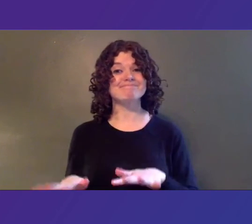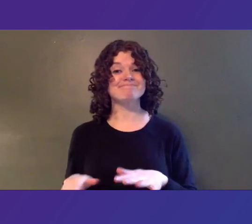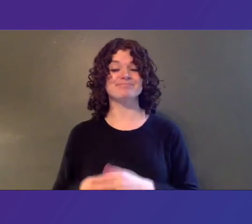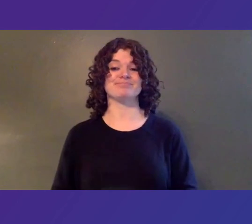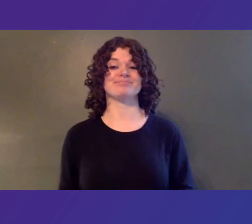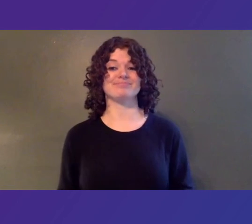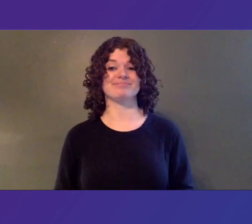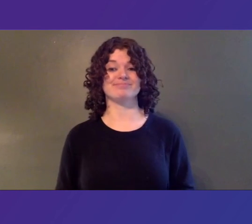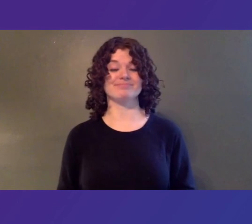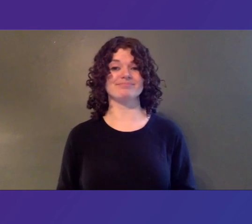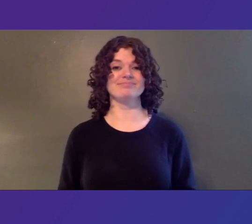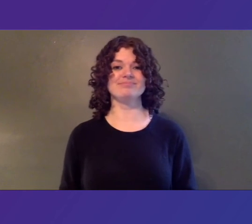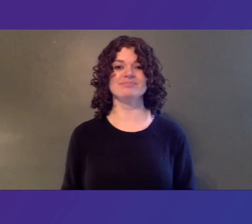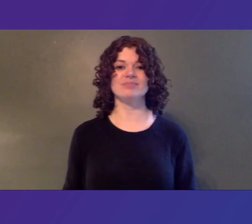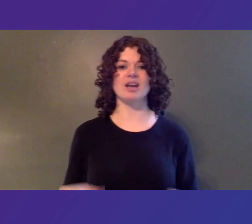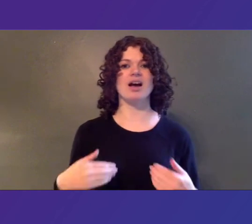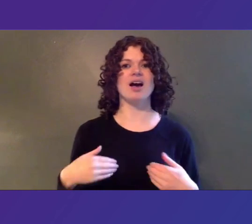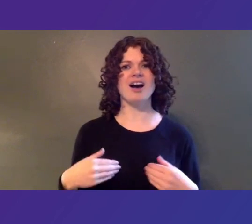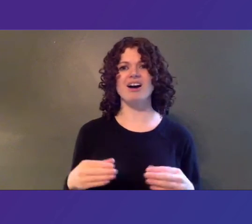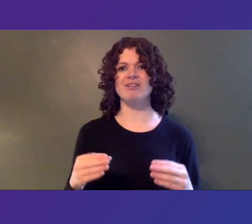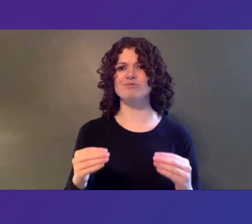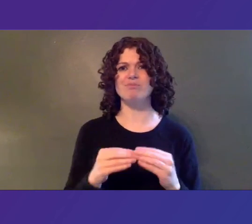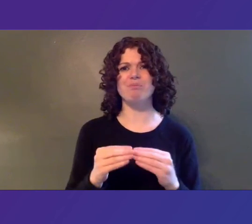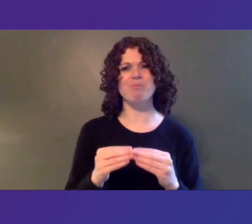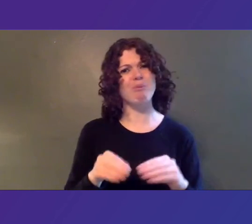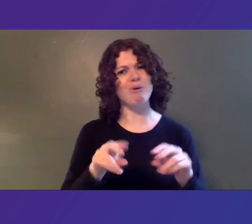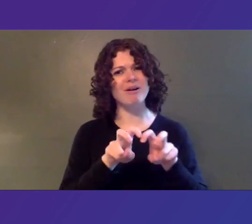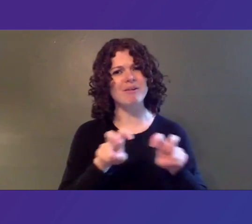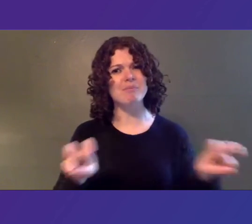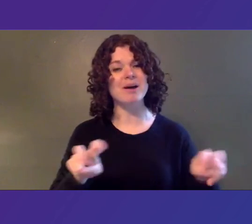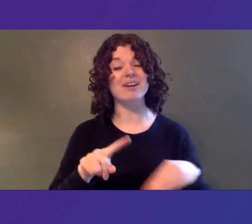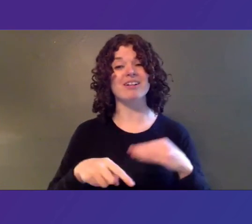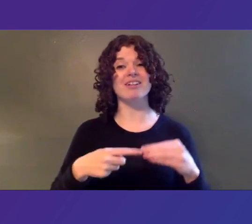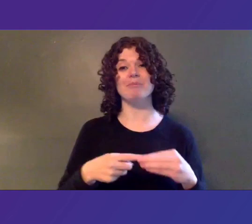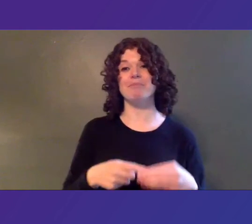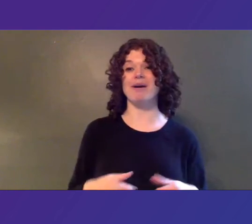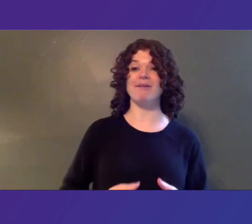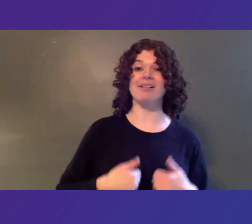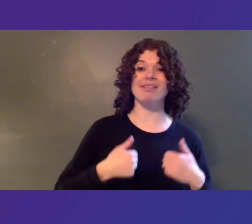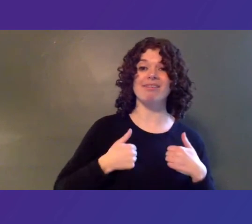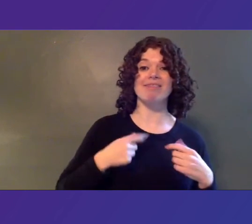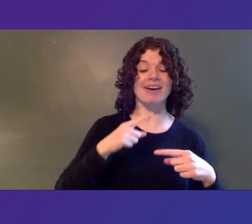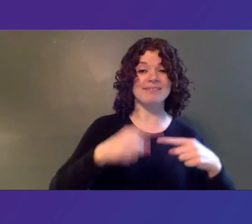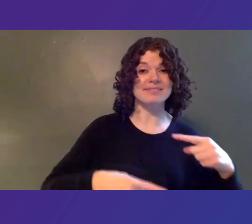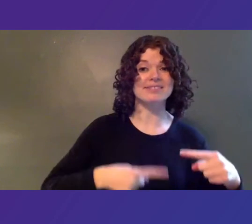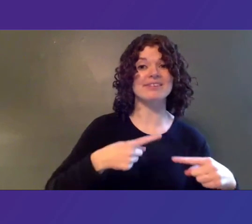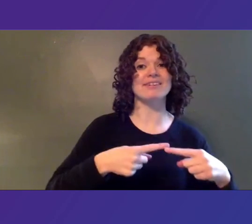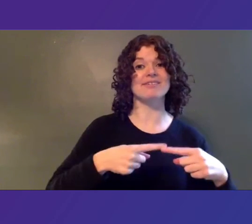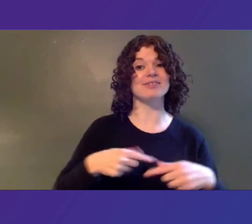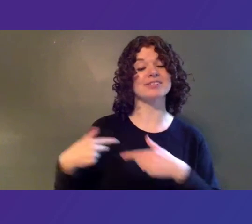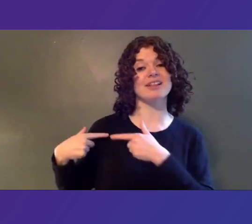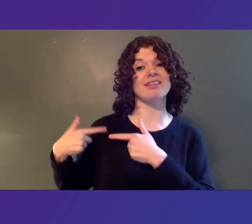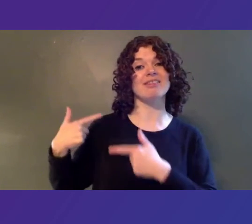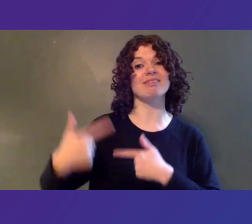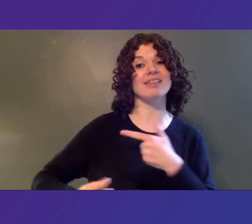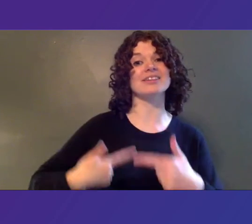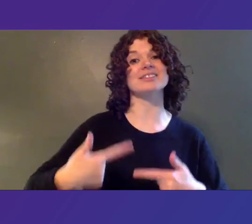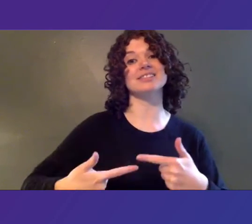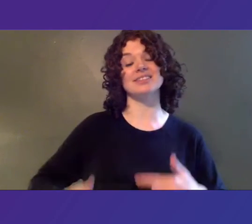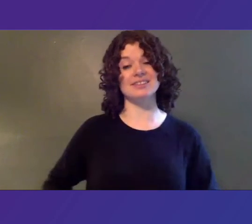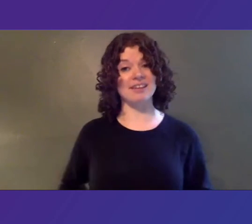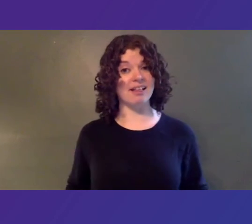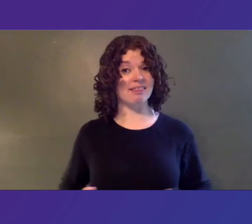within life cycles, livelihoods, and legacies. We have 3 more daytime sessions coming up, all held